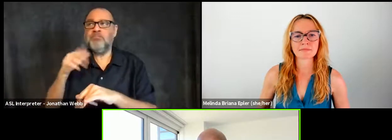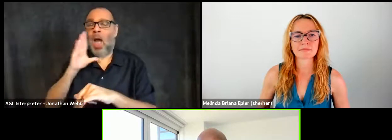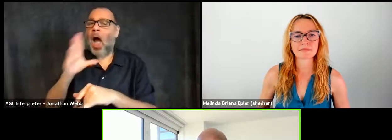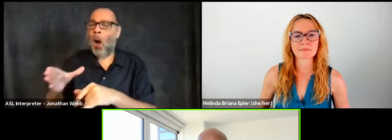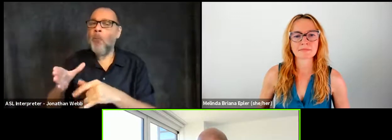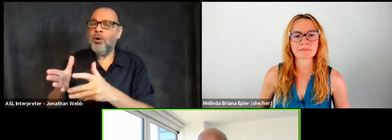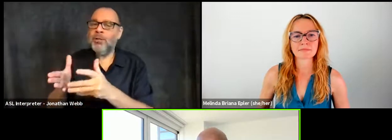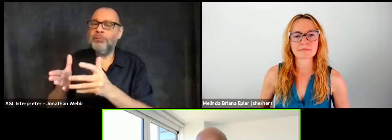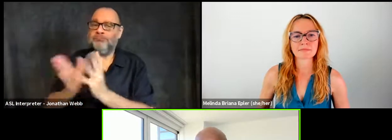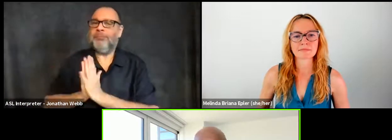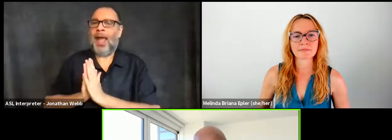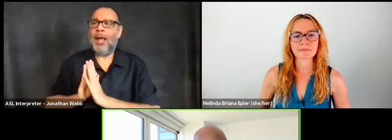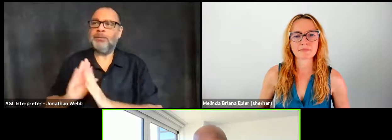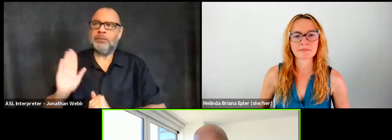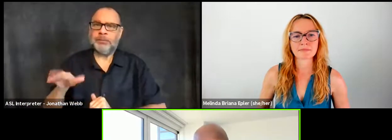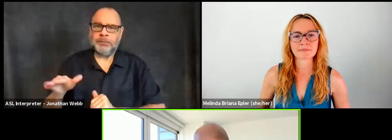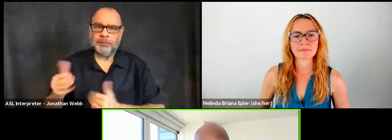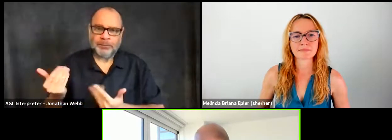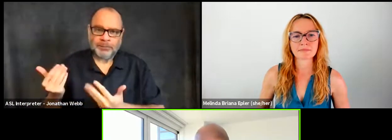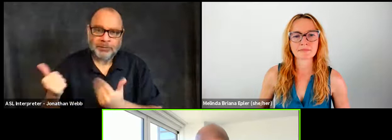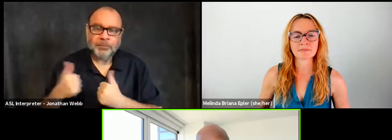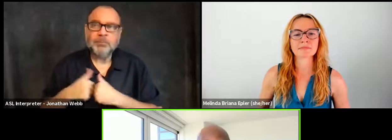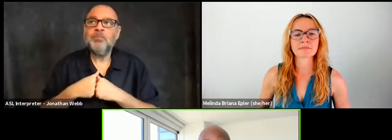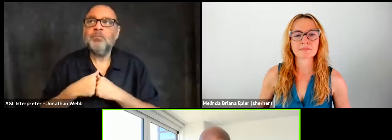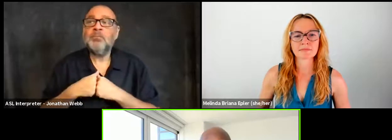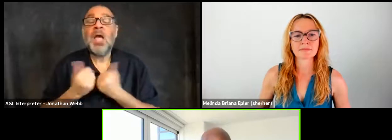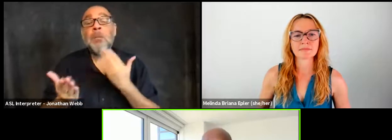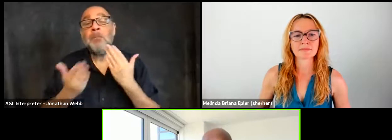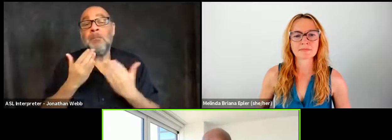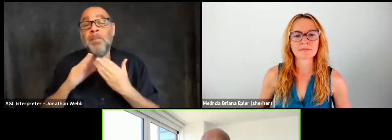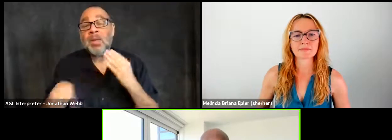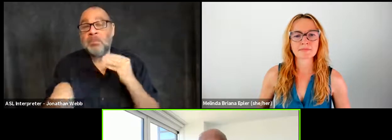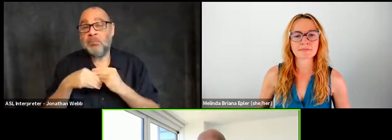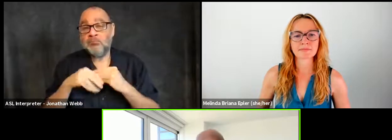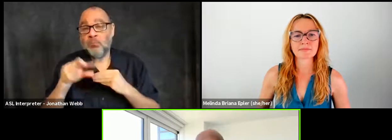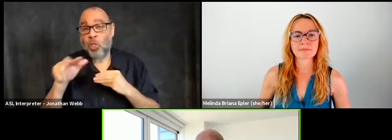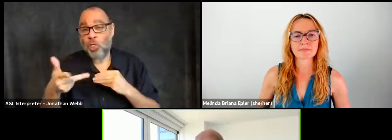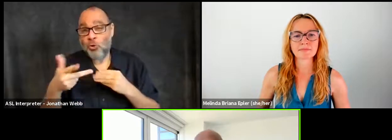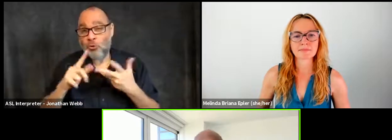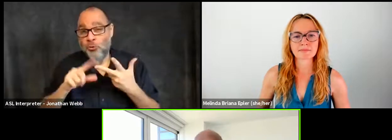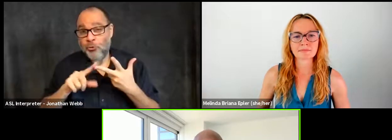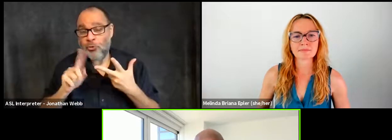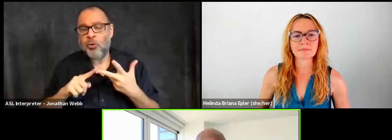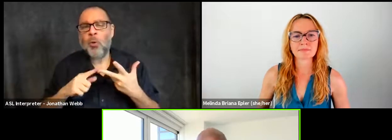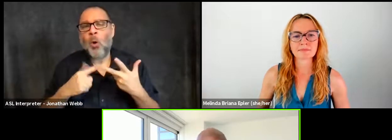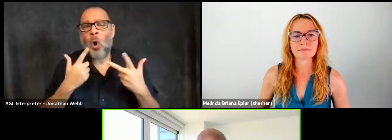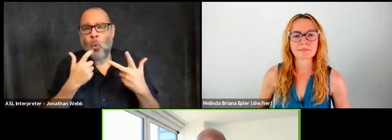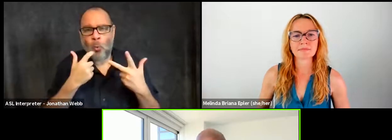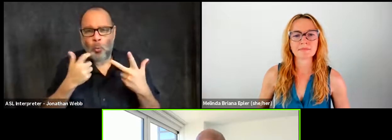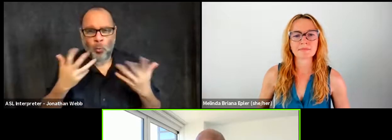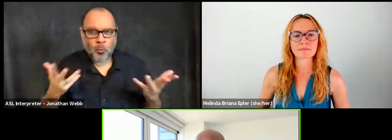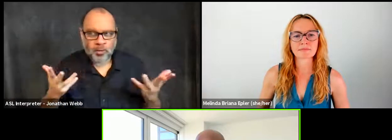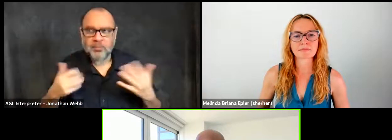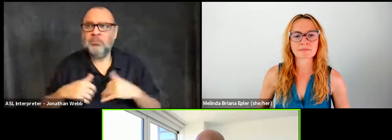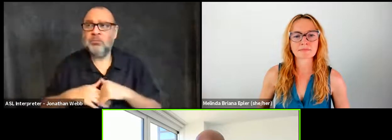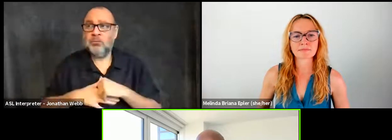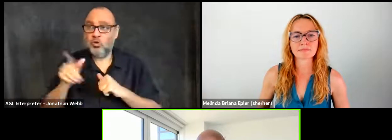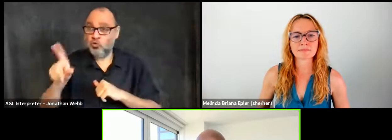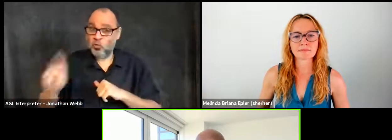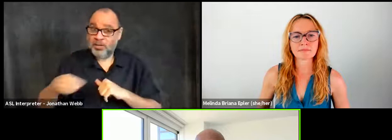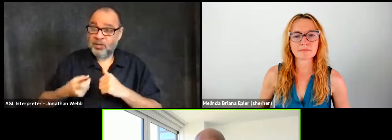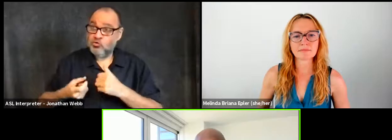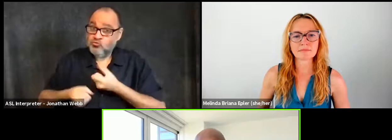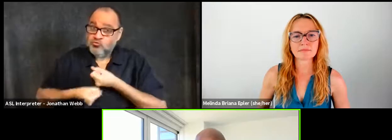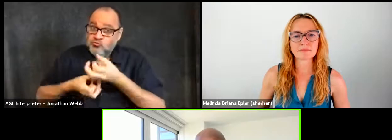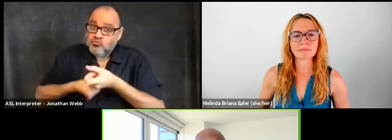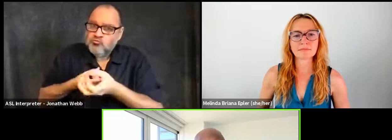And then ask the question, who do I need to share with? Who I need to talk to? Who I need